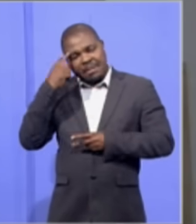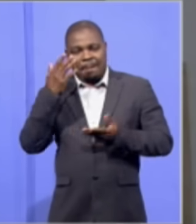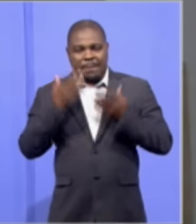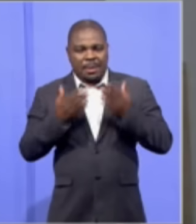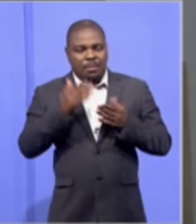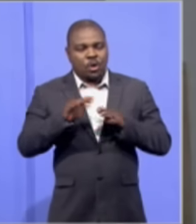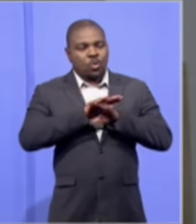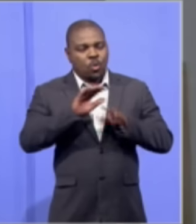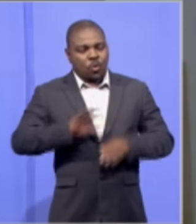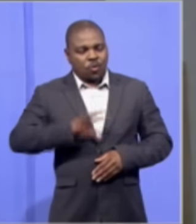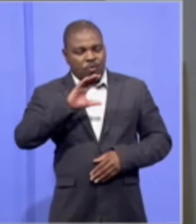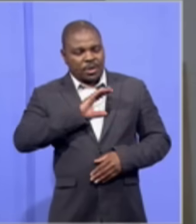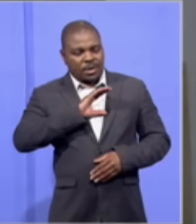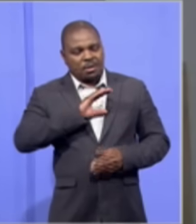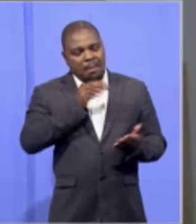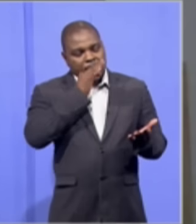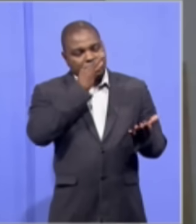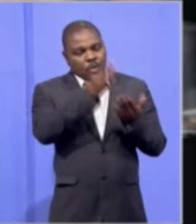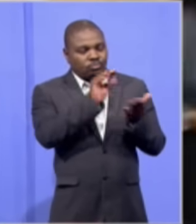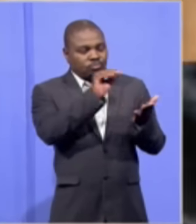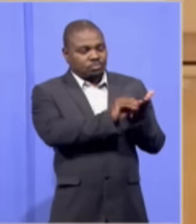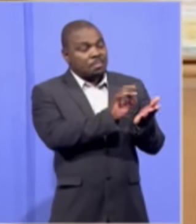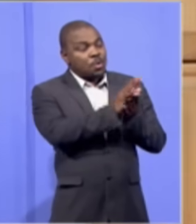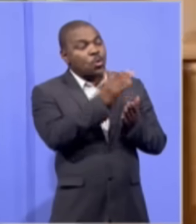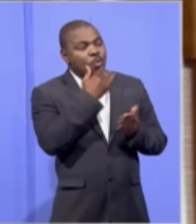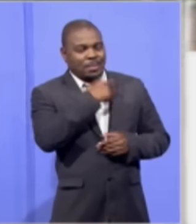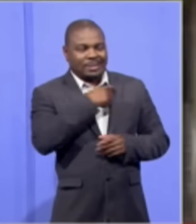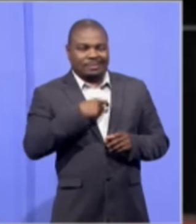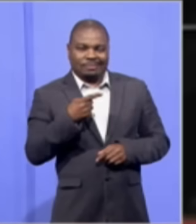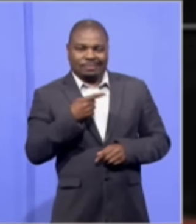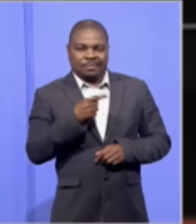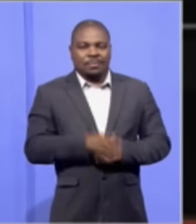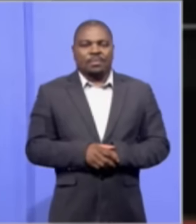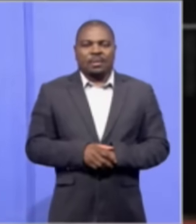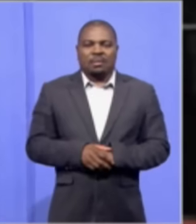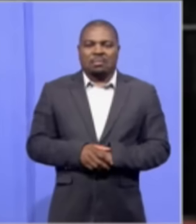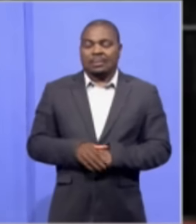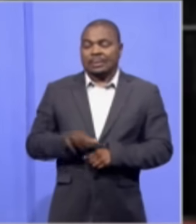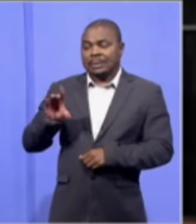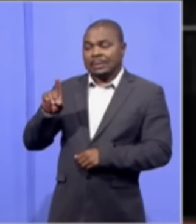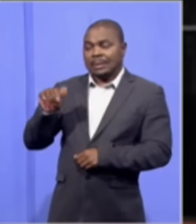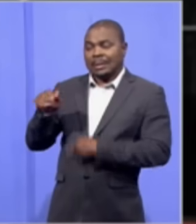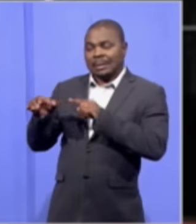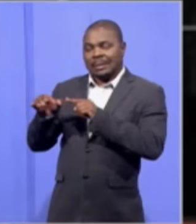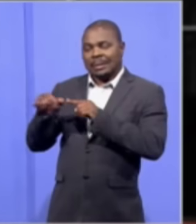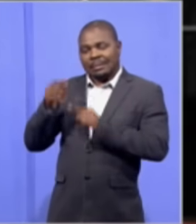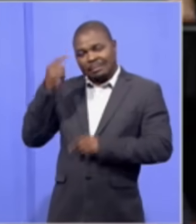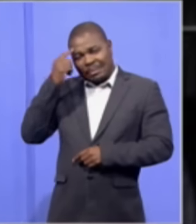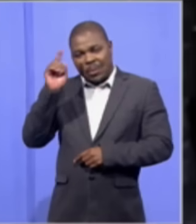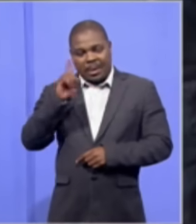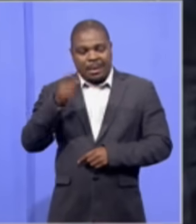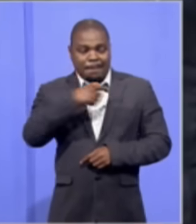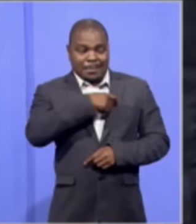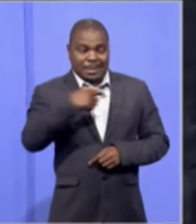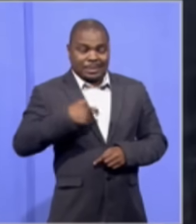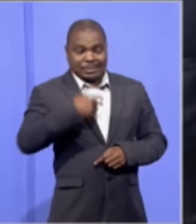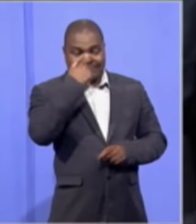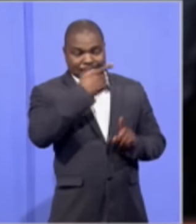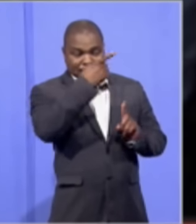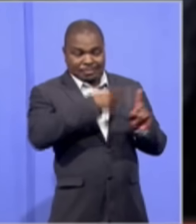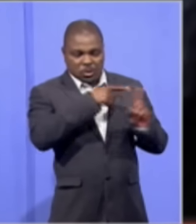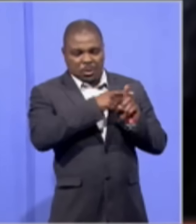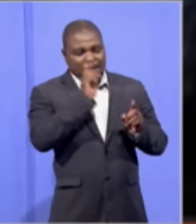a motion of no confidence against the president. Ho bonahala ha Democratic Alliance ena le mohopolo wa hore mopresidente Cyril